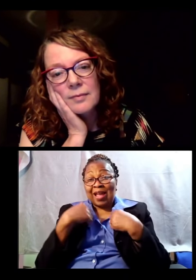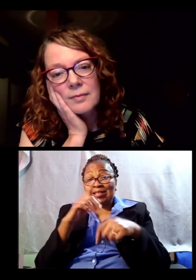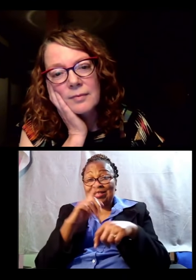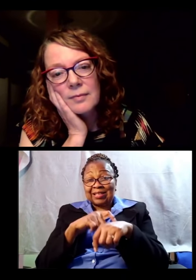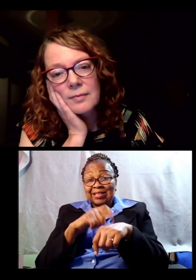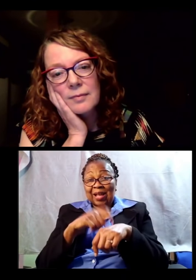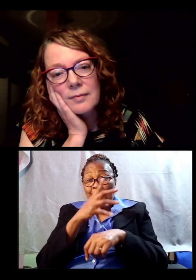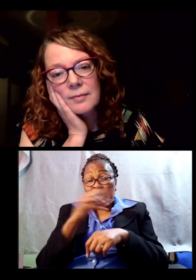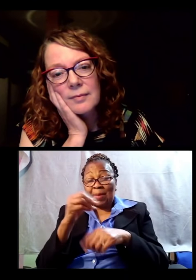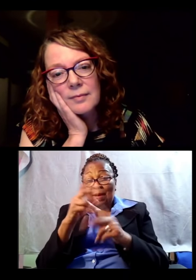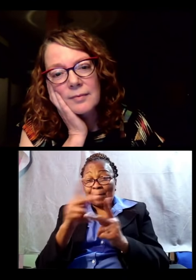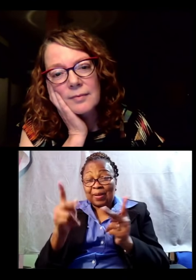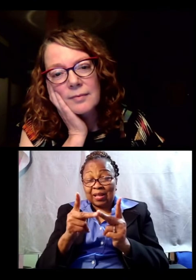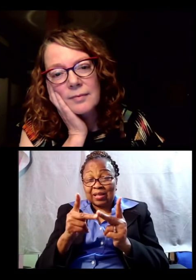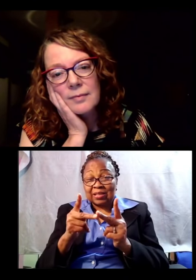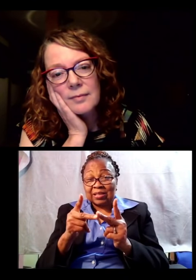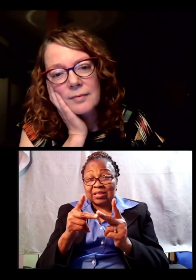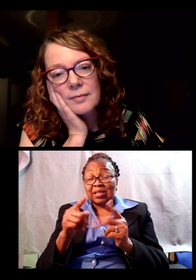and